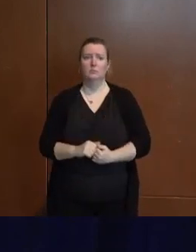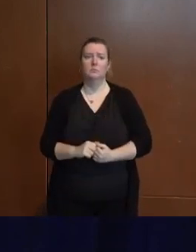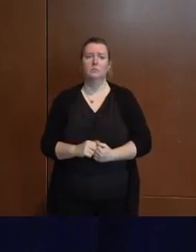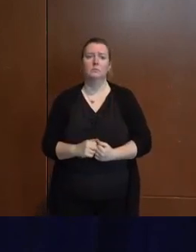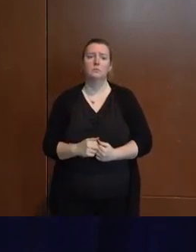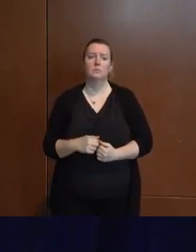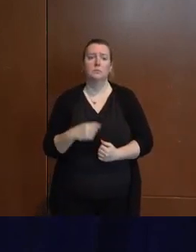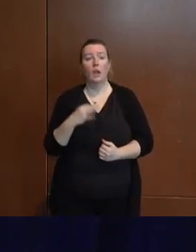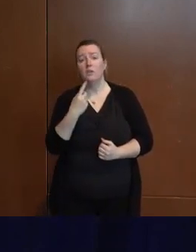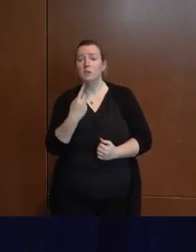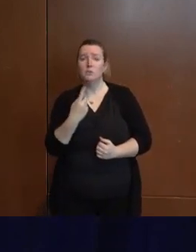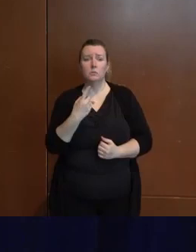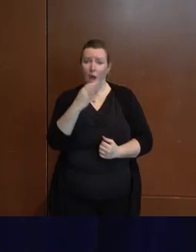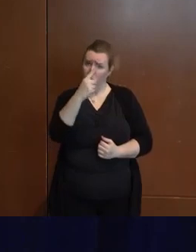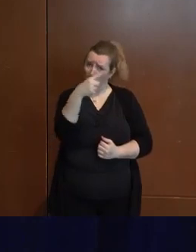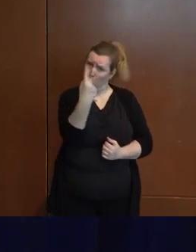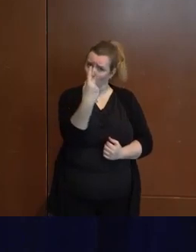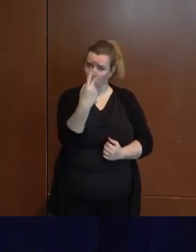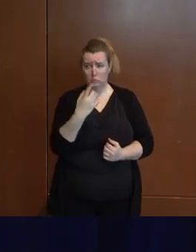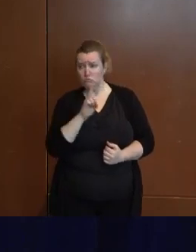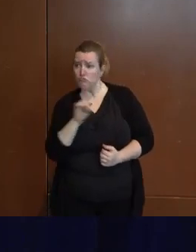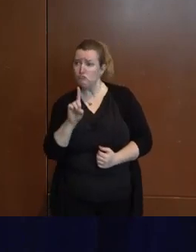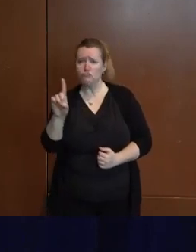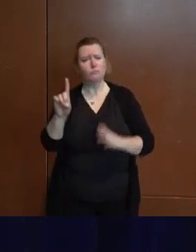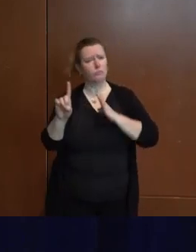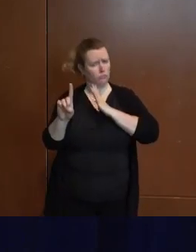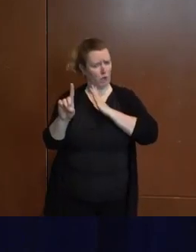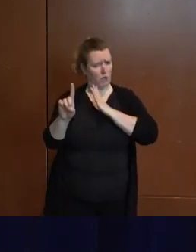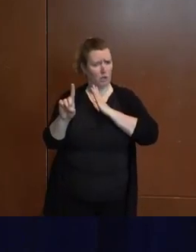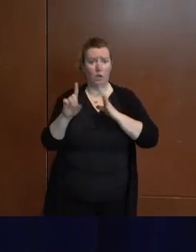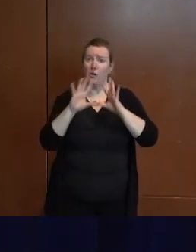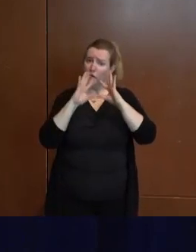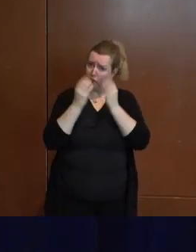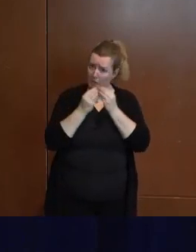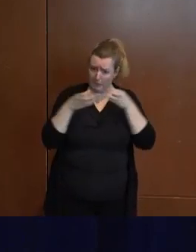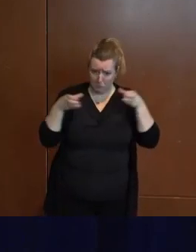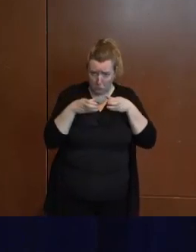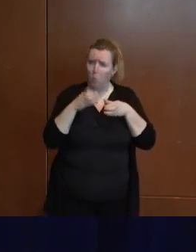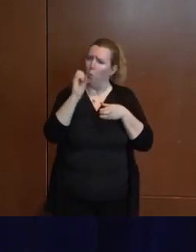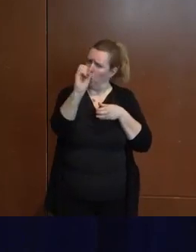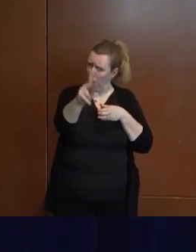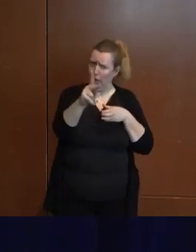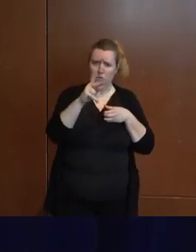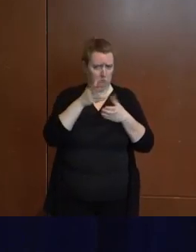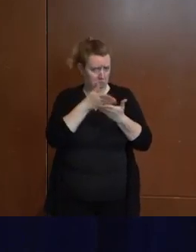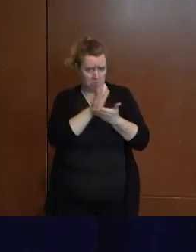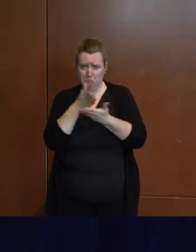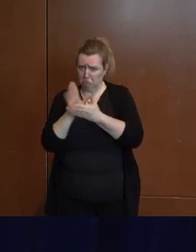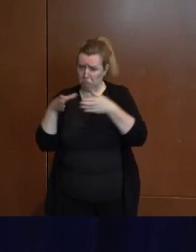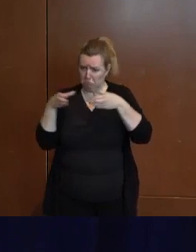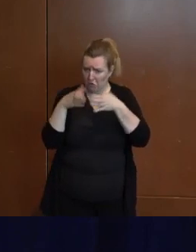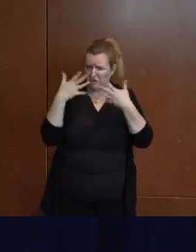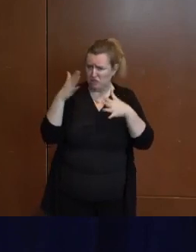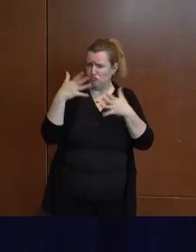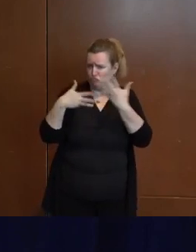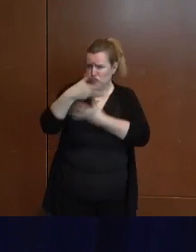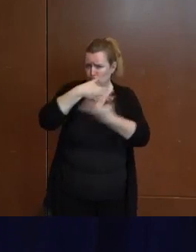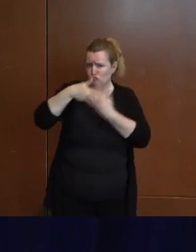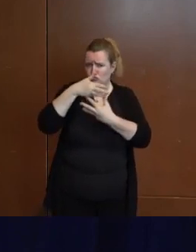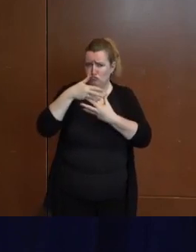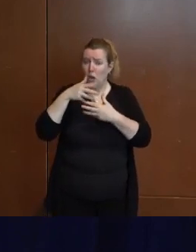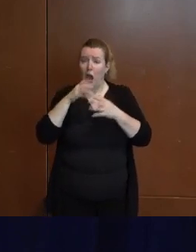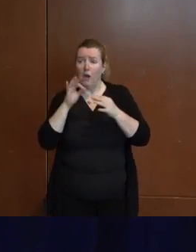to another area of the park or visit at another time. Keep your distance from others. Even outdoors, it